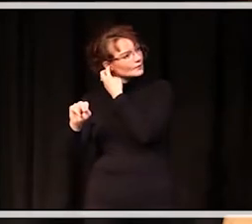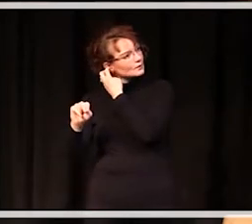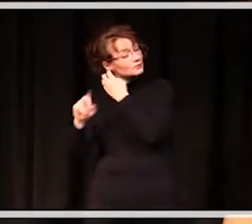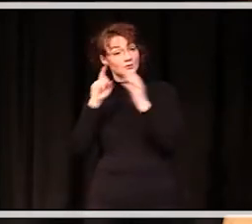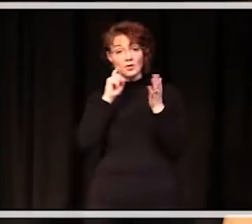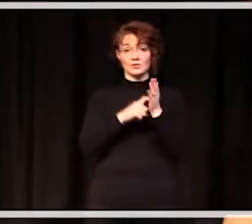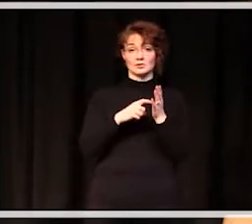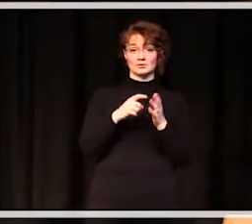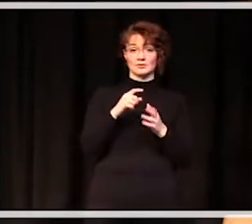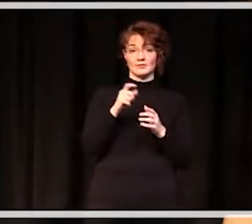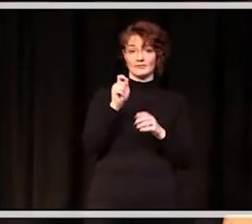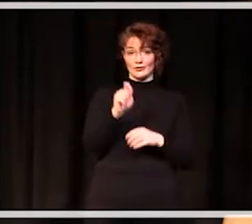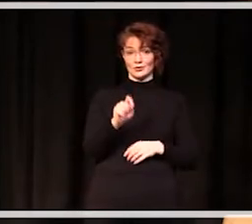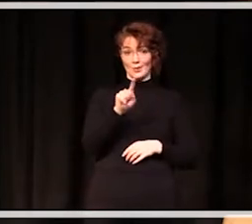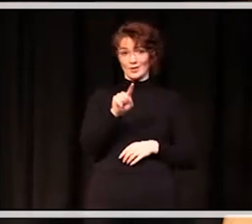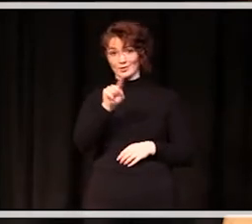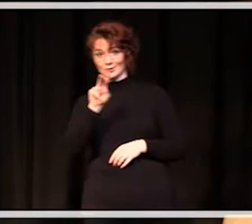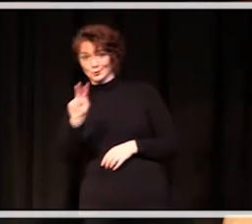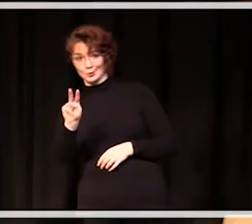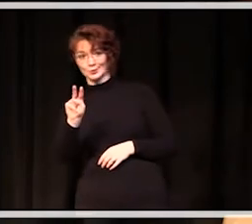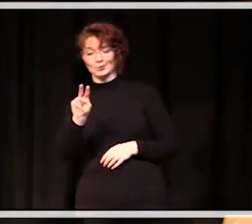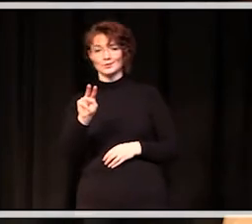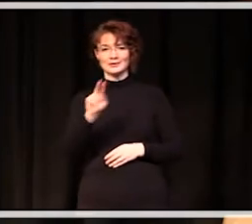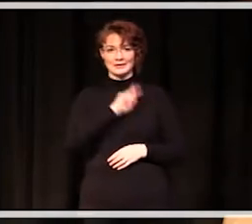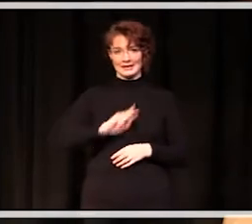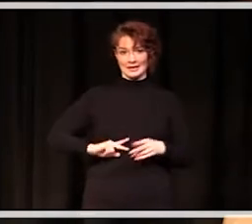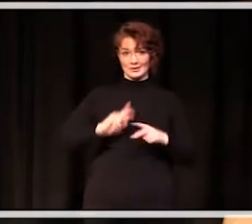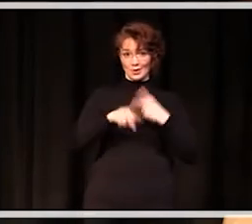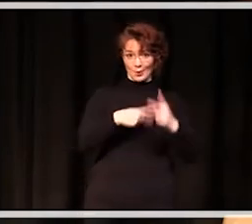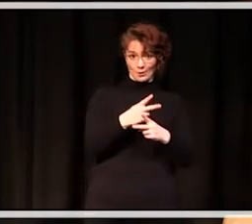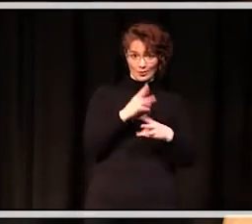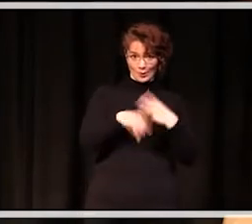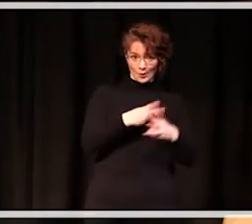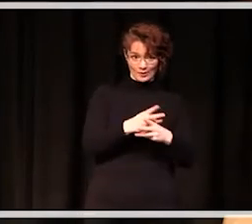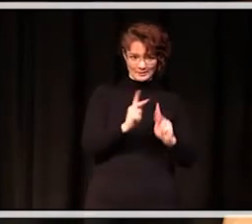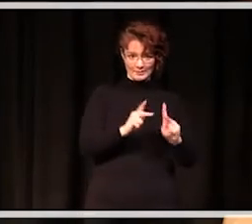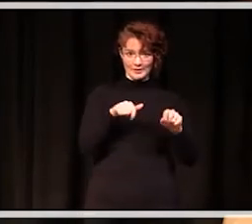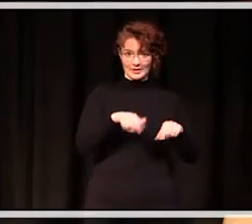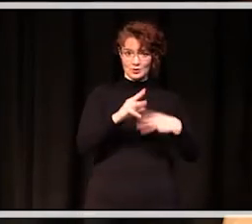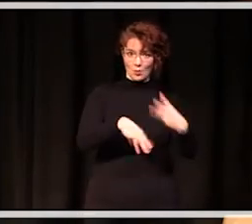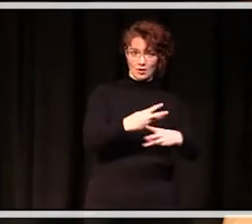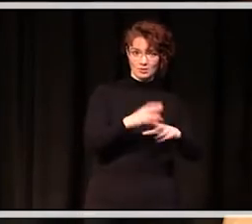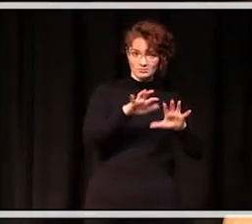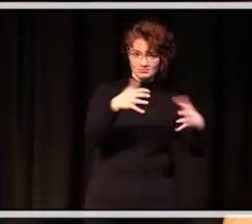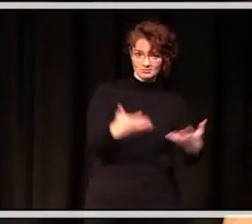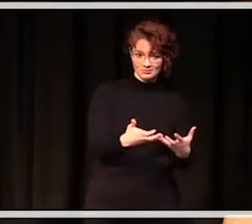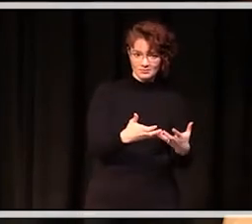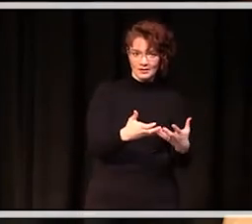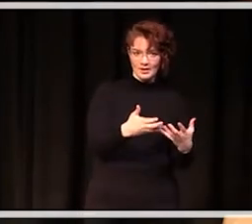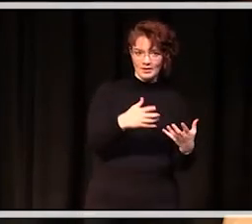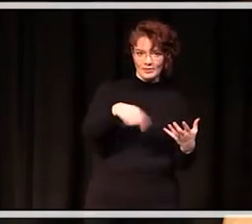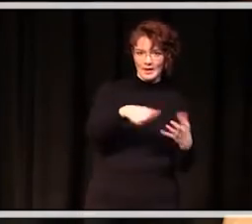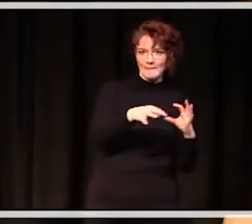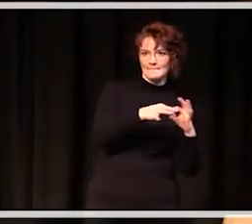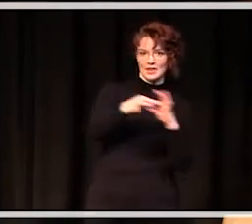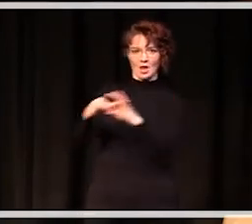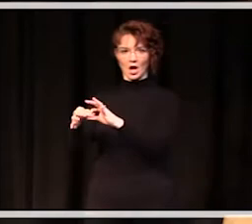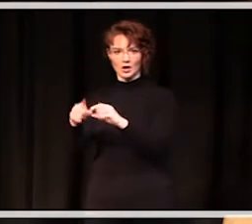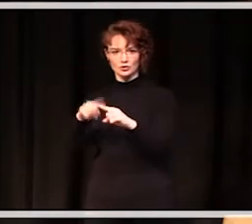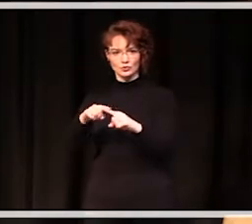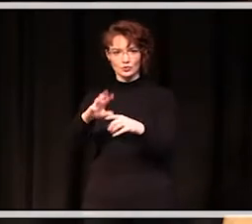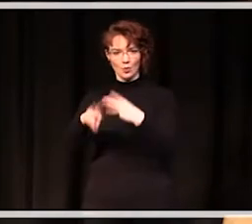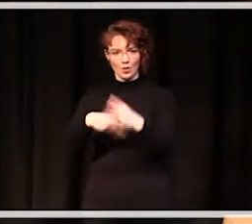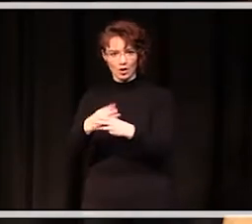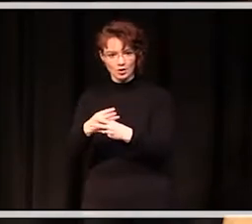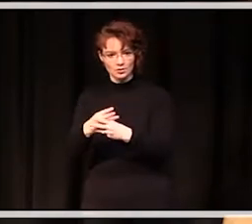these first two verses, the kings of this world and the people of this world, they belong to the world. And